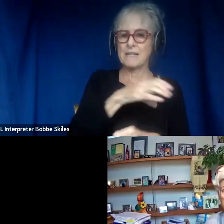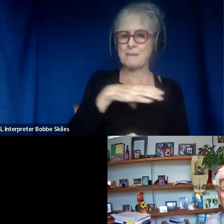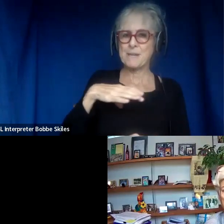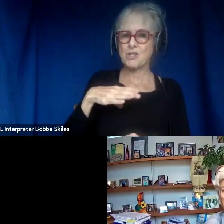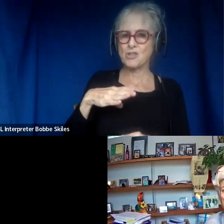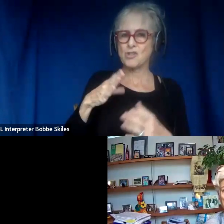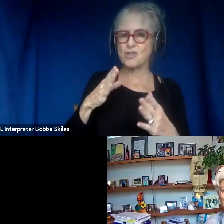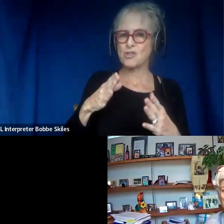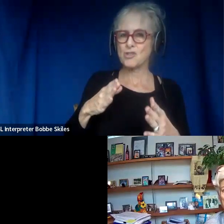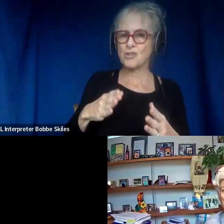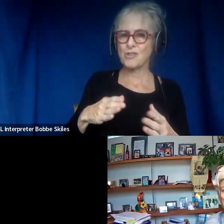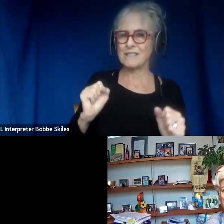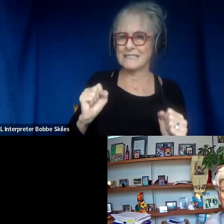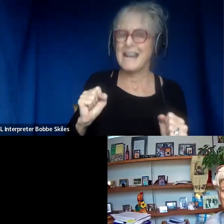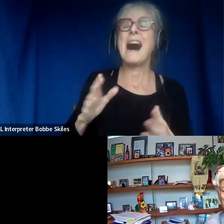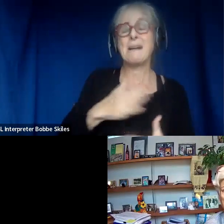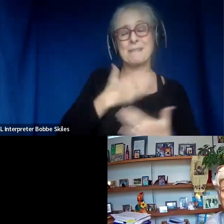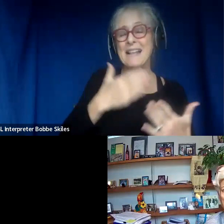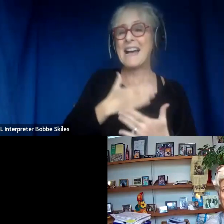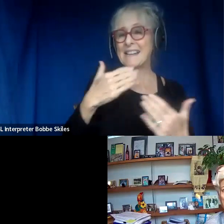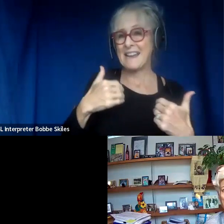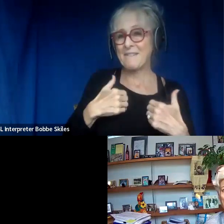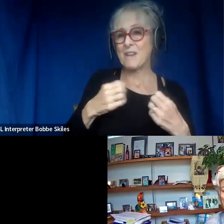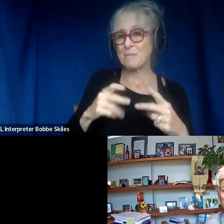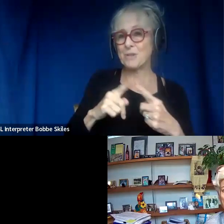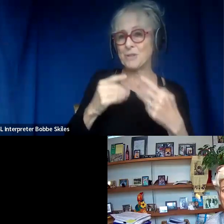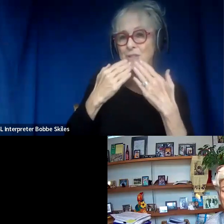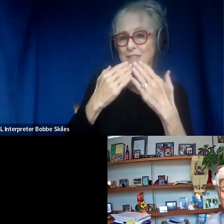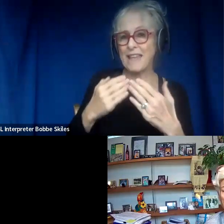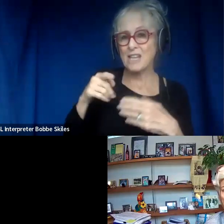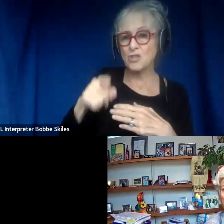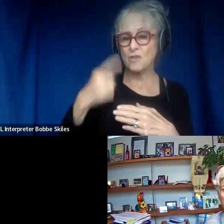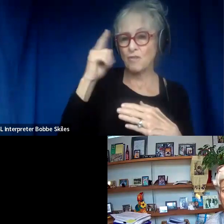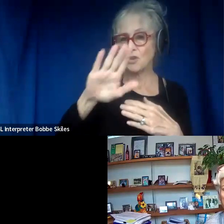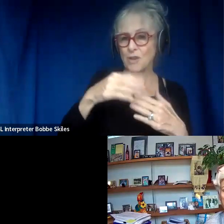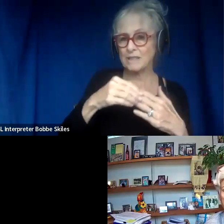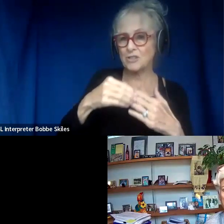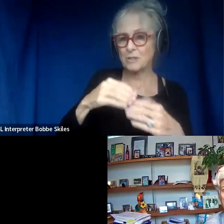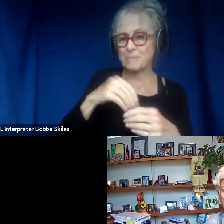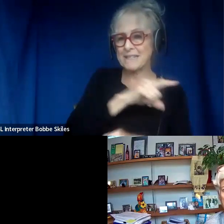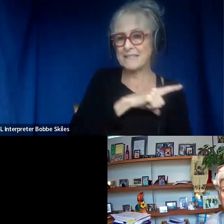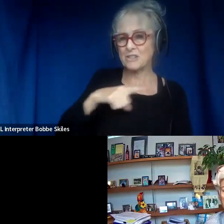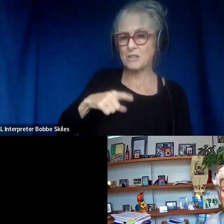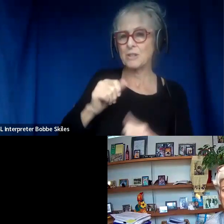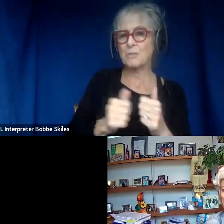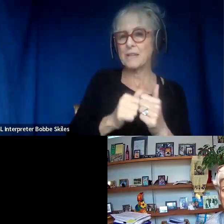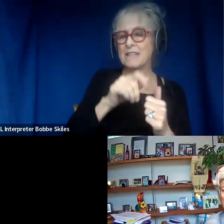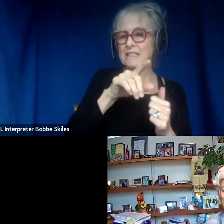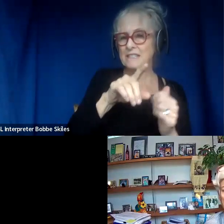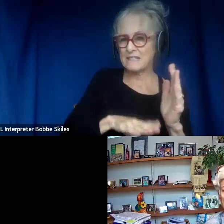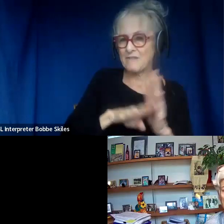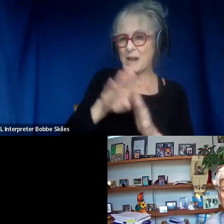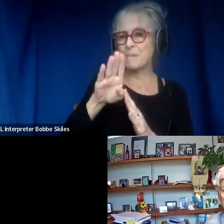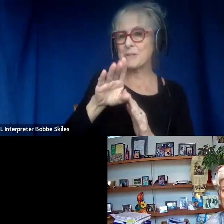Commissioner, and I'm glad I get the opportunity to thank you for your leadership in the legislature too within developmental disabilities.